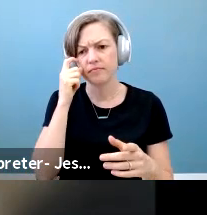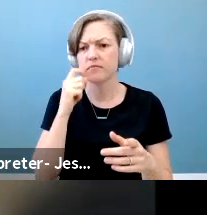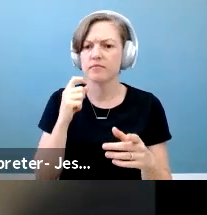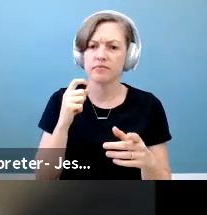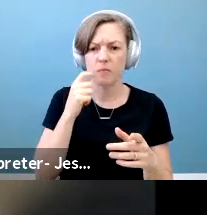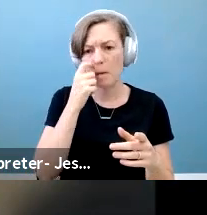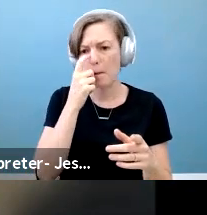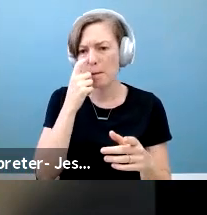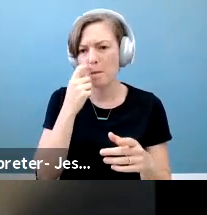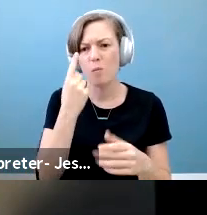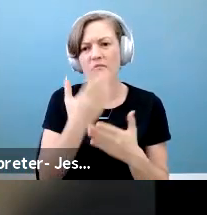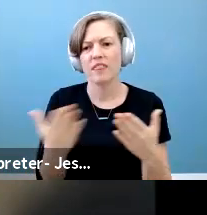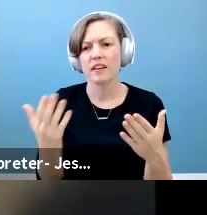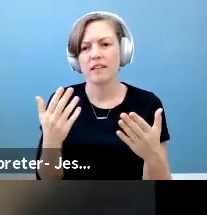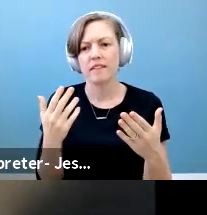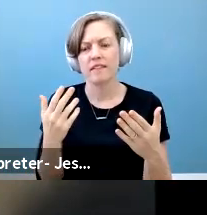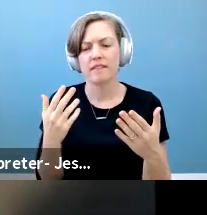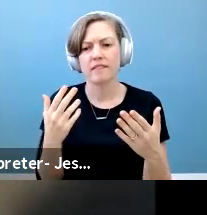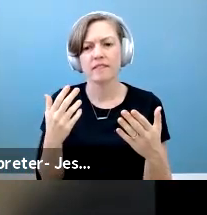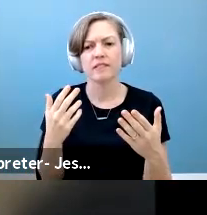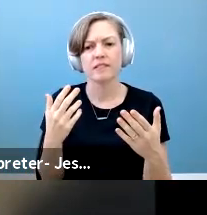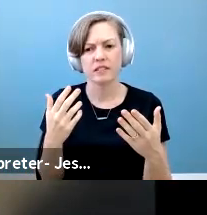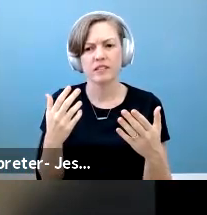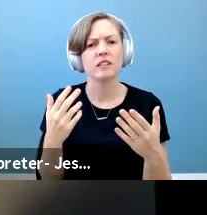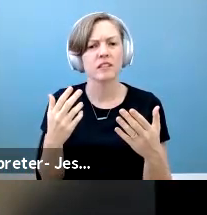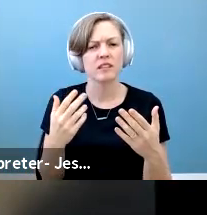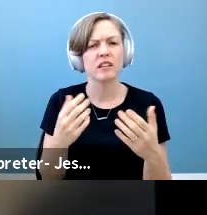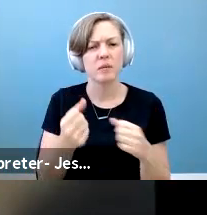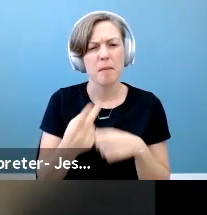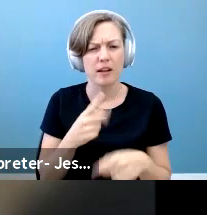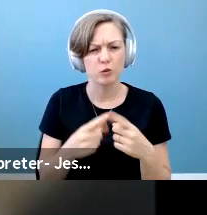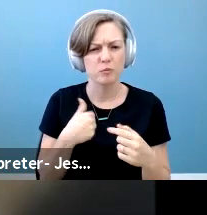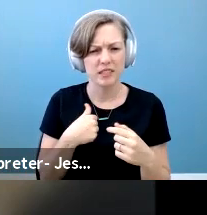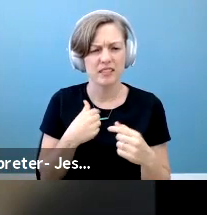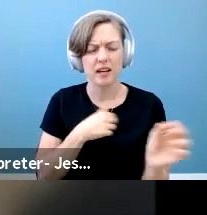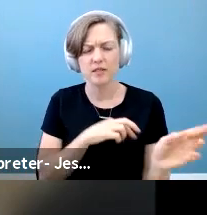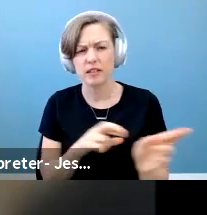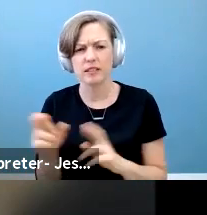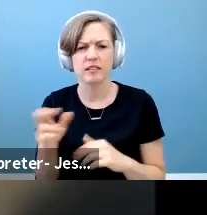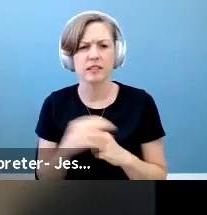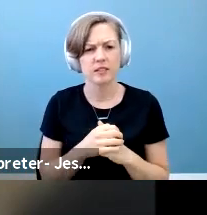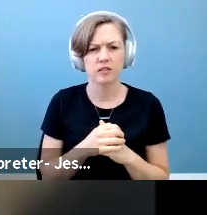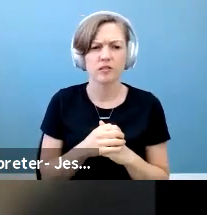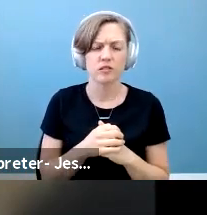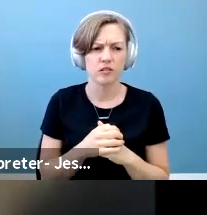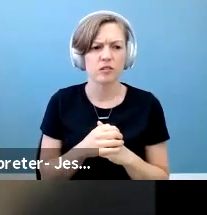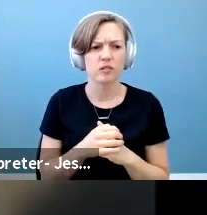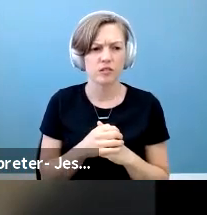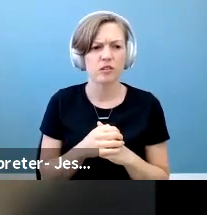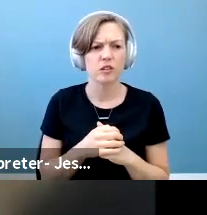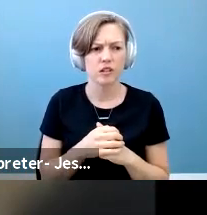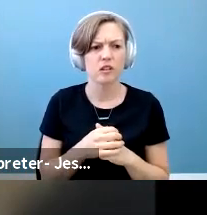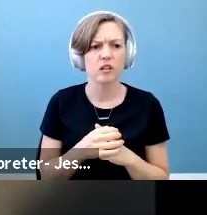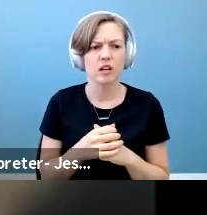the thing that kept coming back to me as I was preparing for this is, I think we have